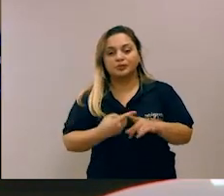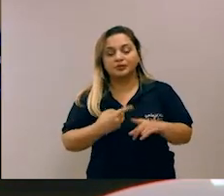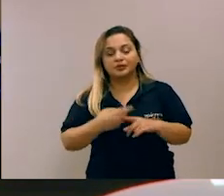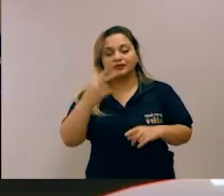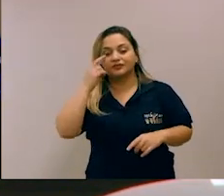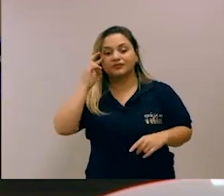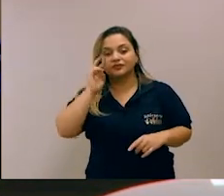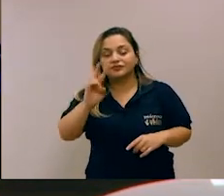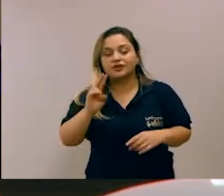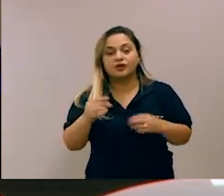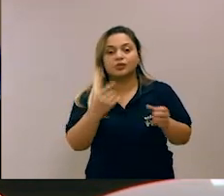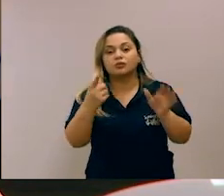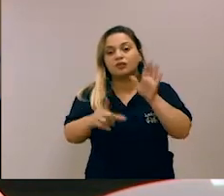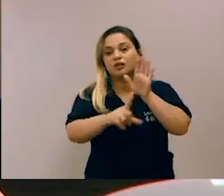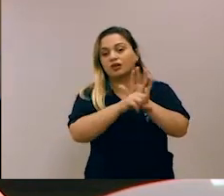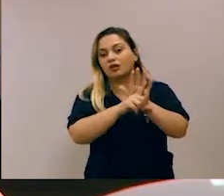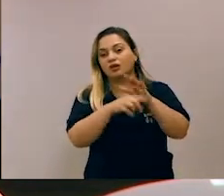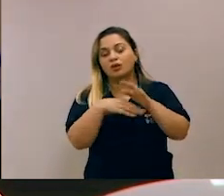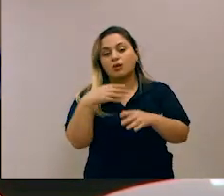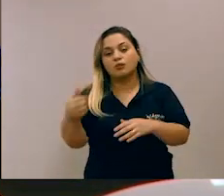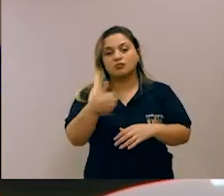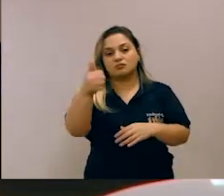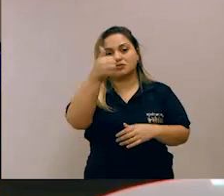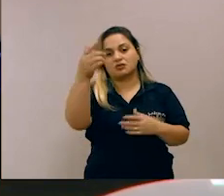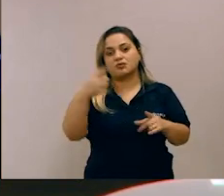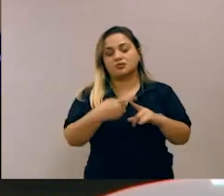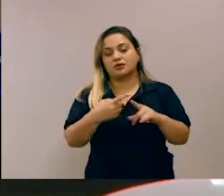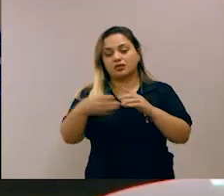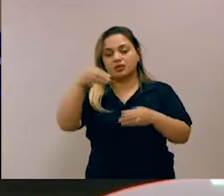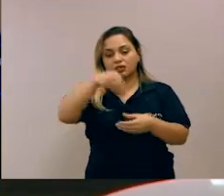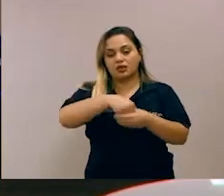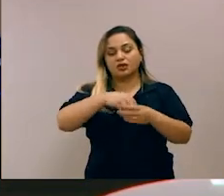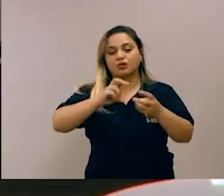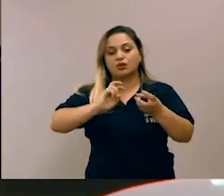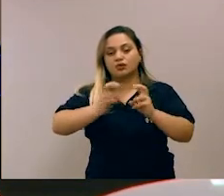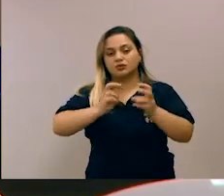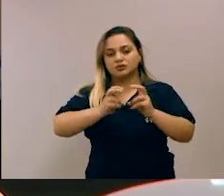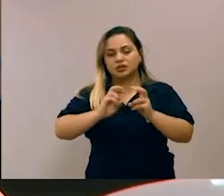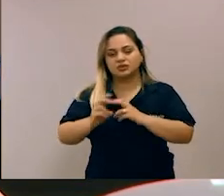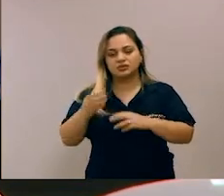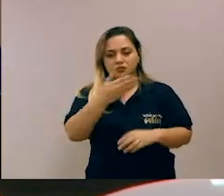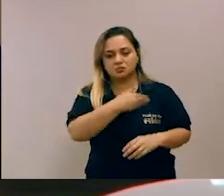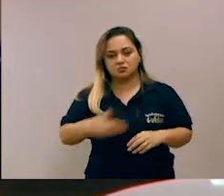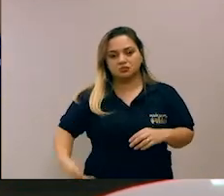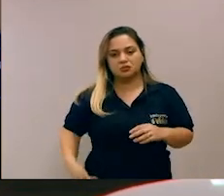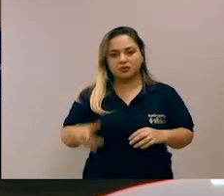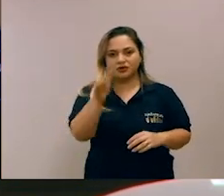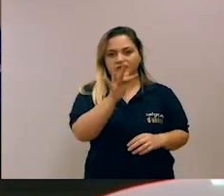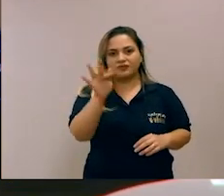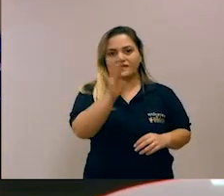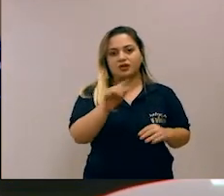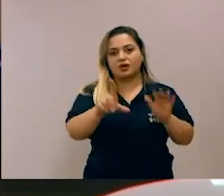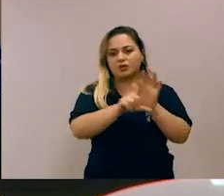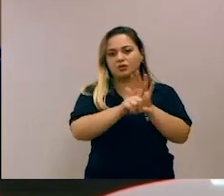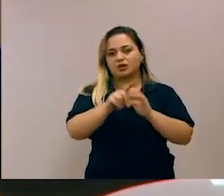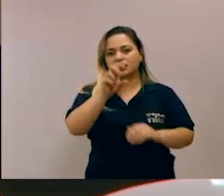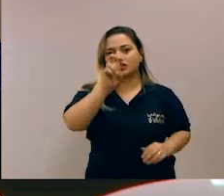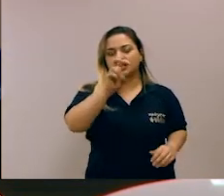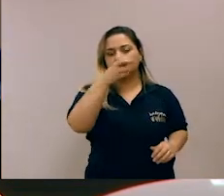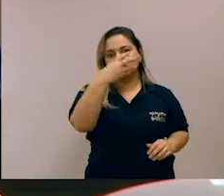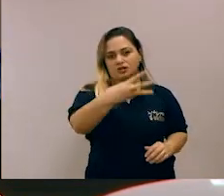important when we take into consideration our legal framework that we have at the federal level. And we have